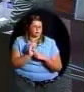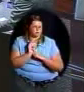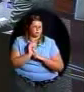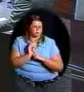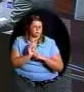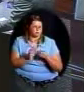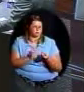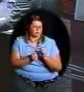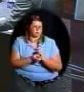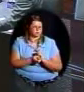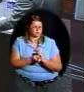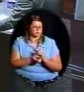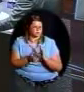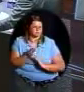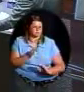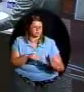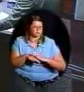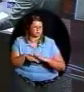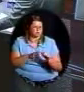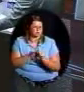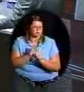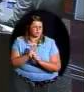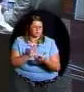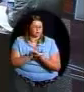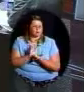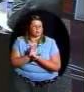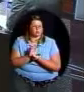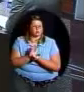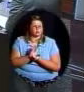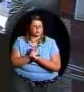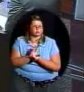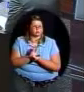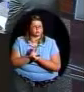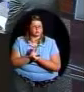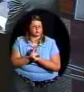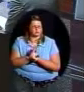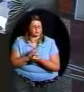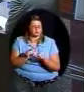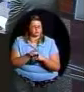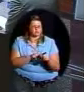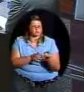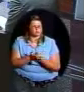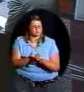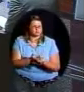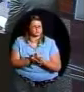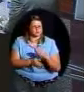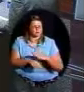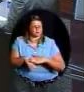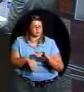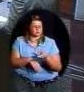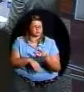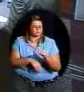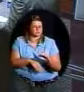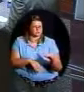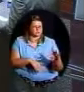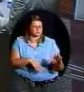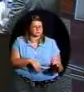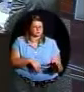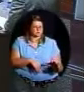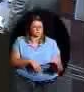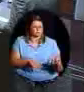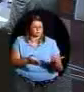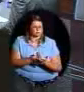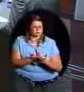upon state law, and those ones we've been discussing. I also noticed on JDDC, which is the